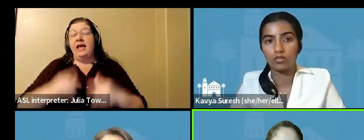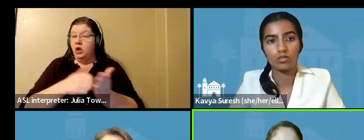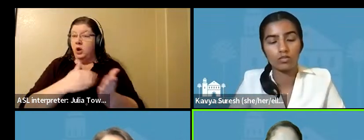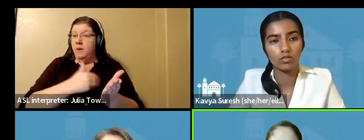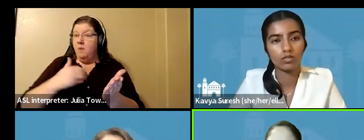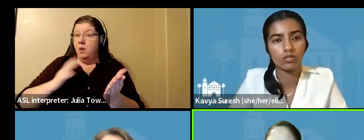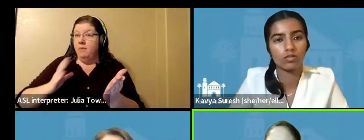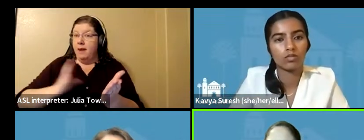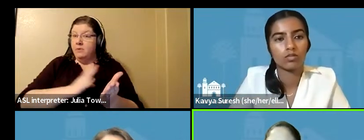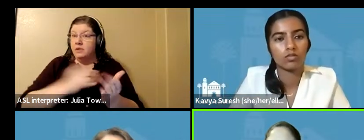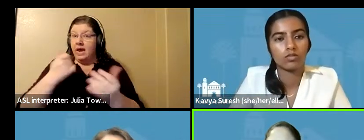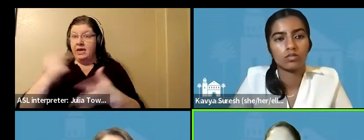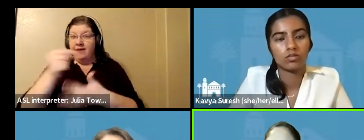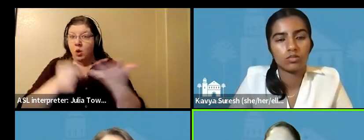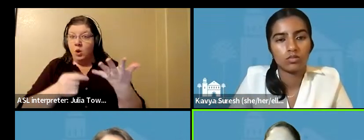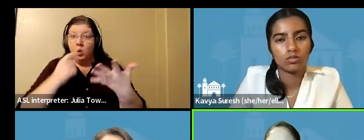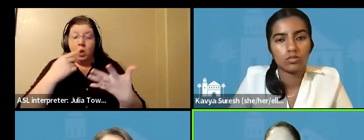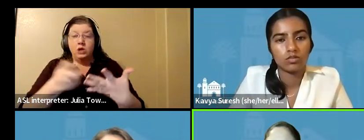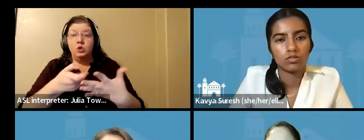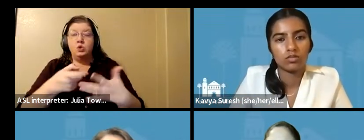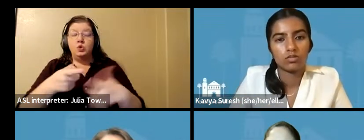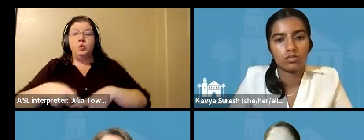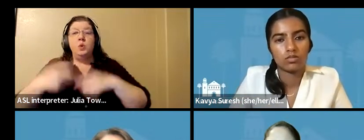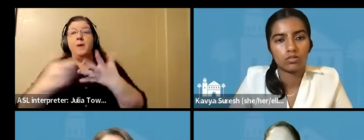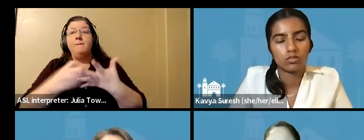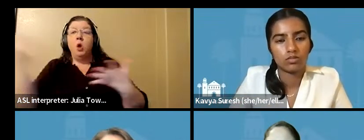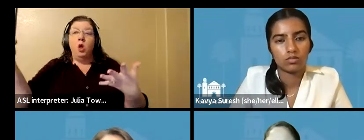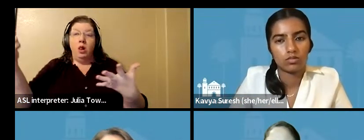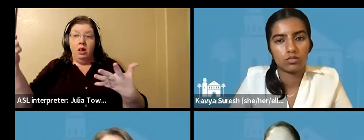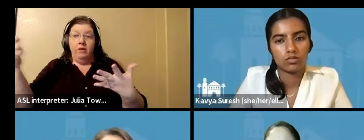you'd like to pull from the consent agenda tonight?